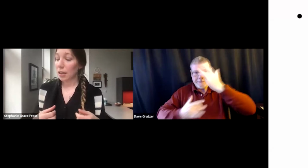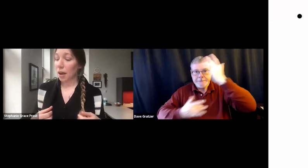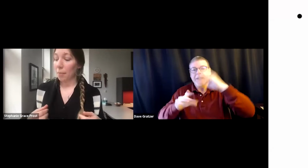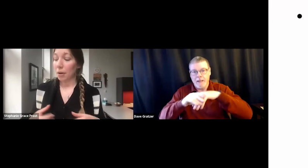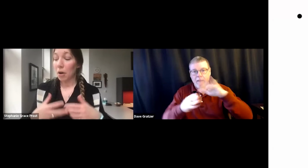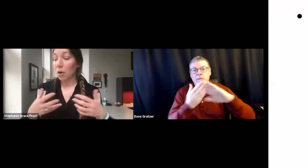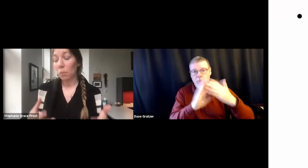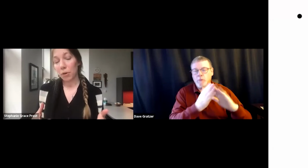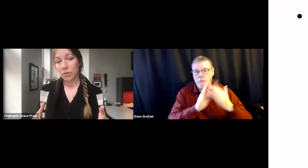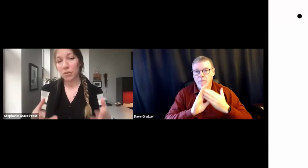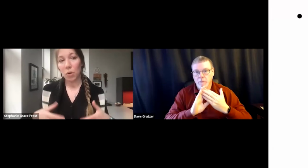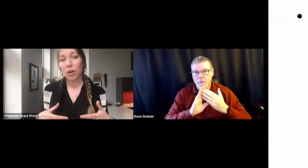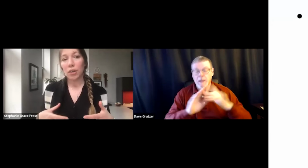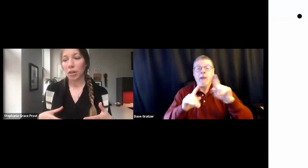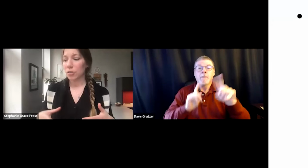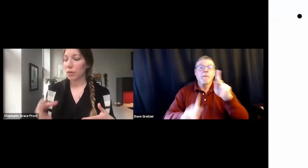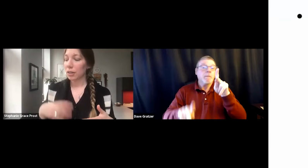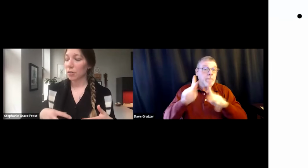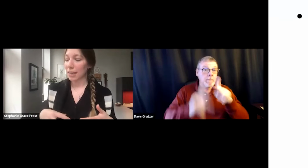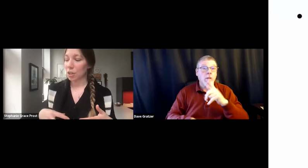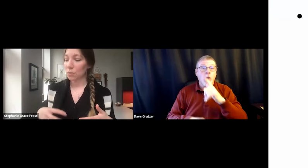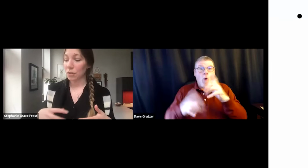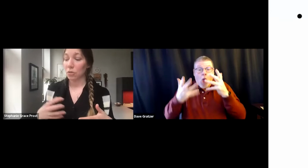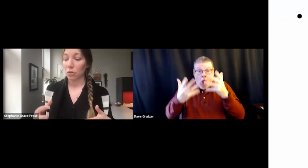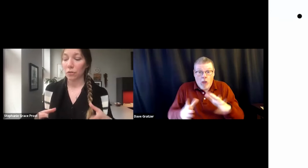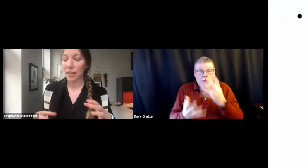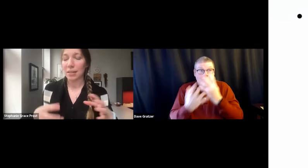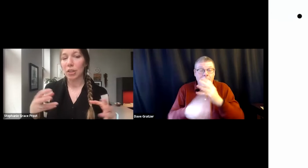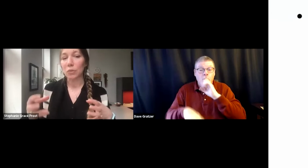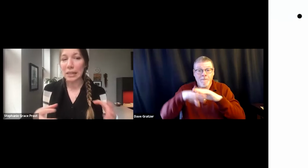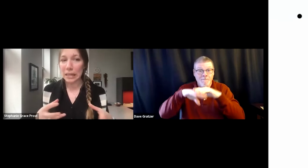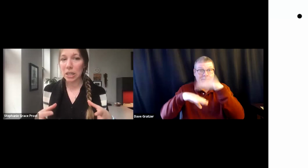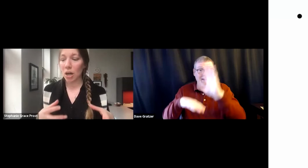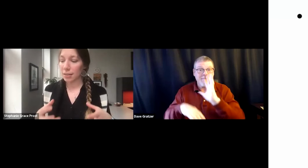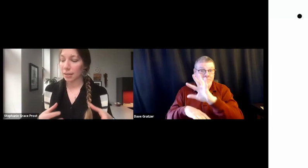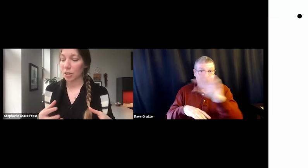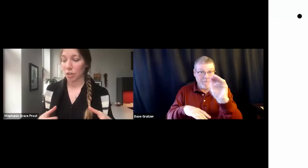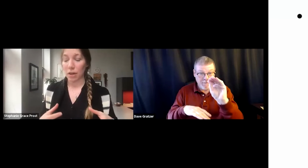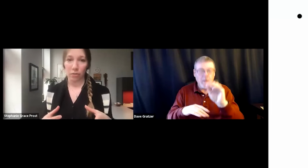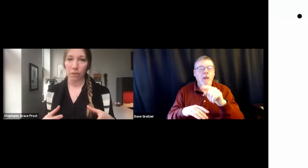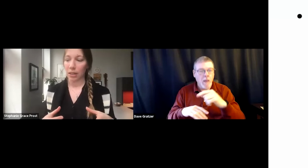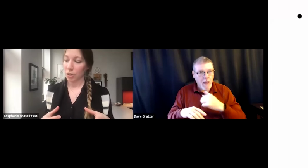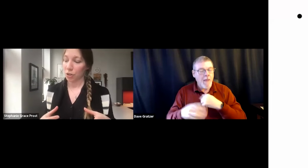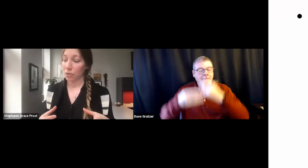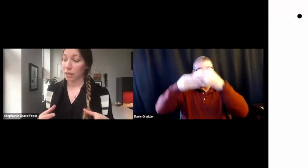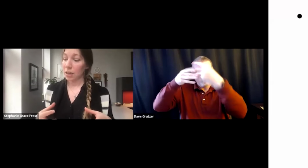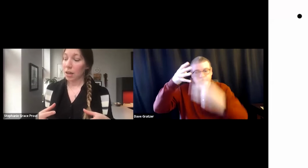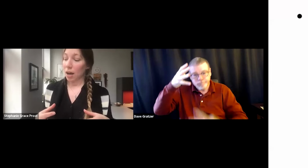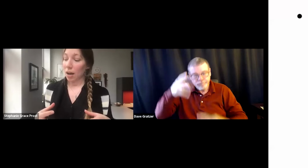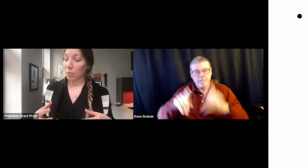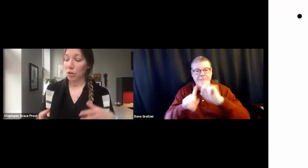community. But among persons who are incarcerated, those age 50 or older face a unique constellation of health-related